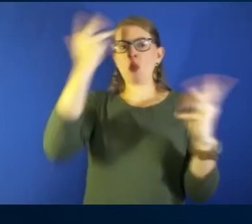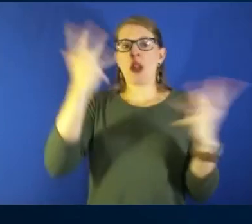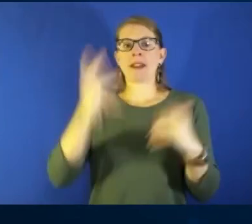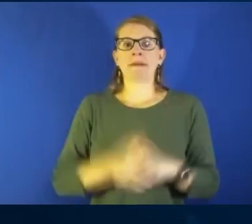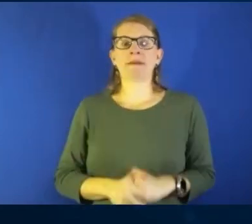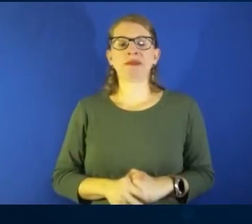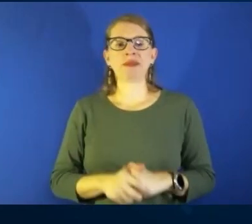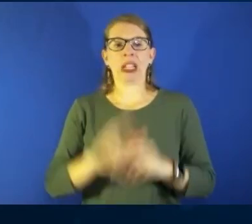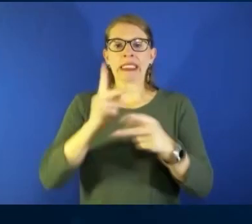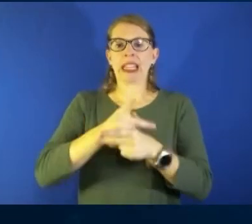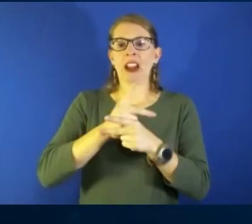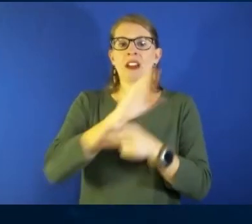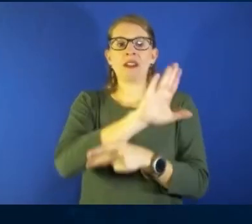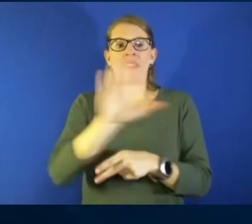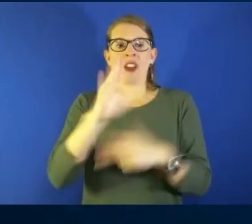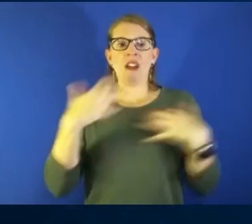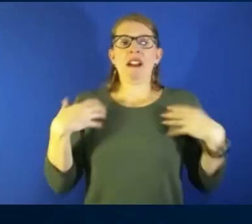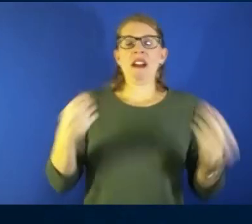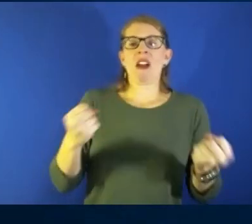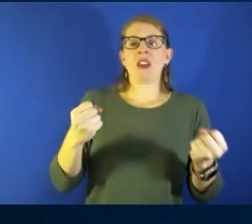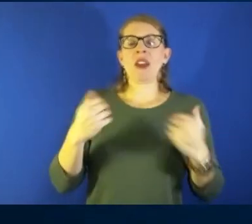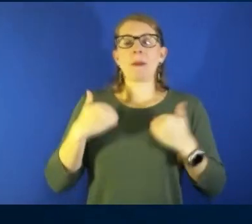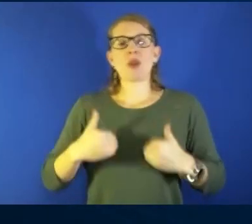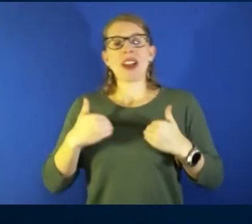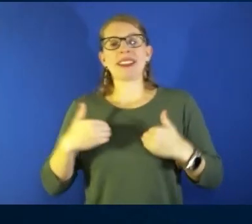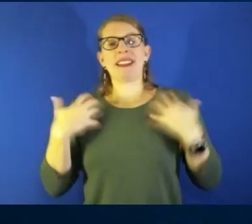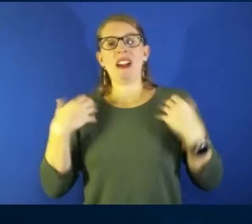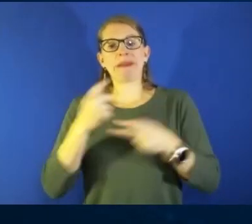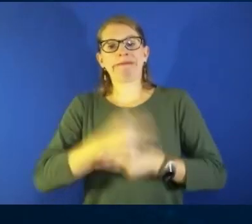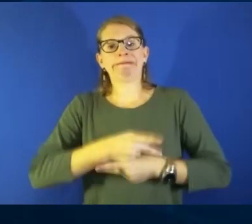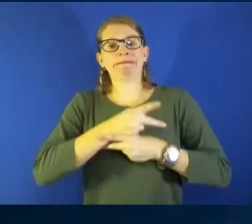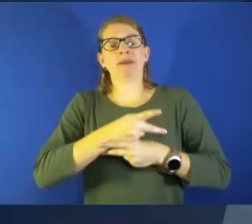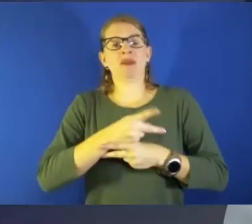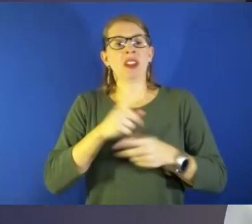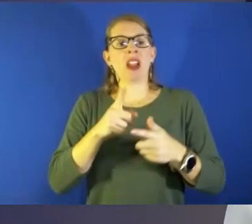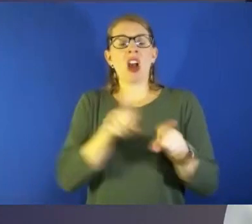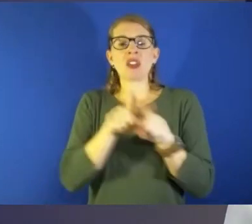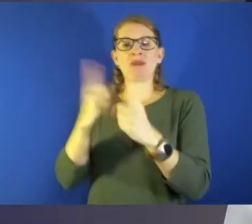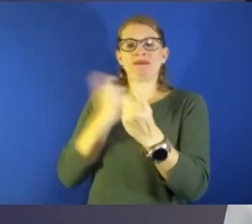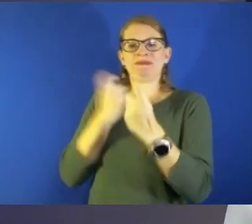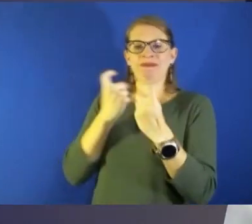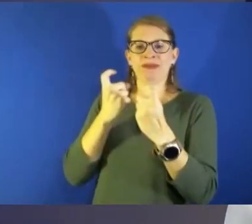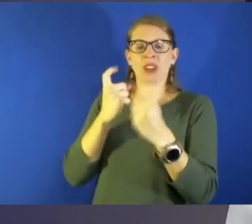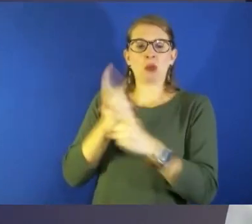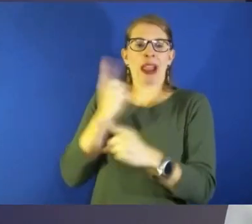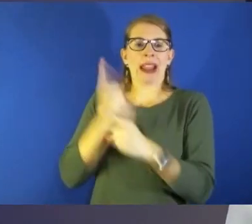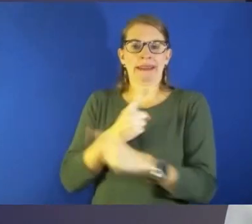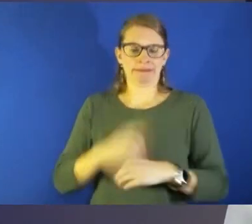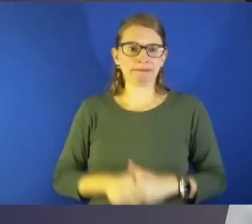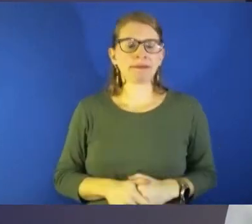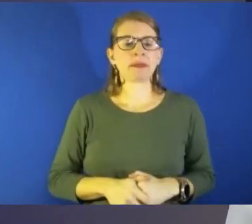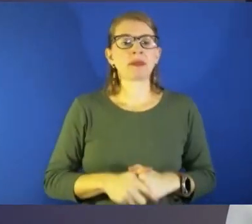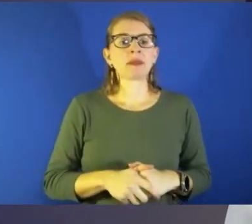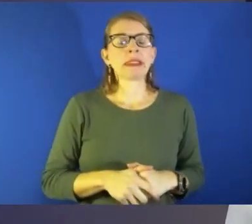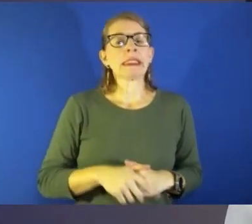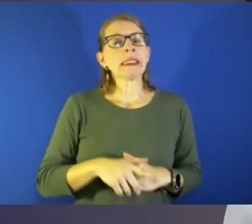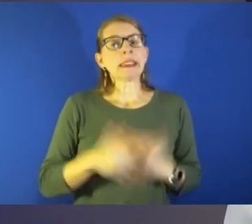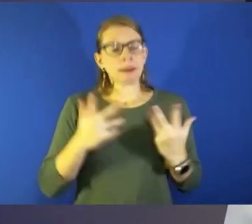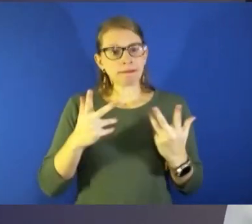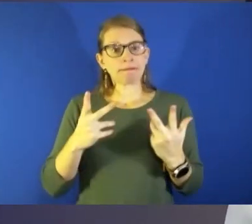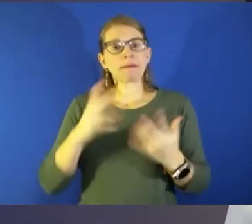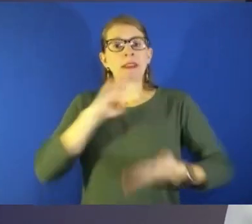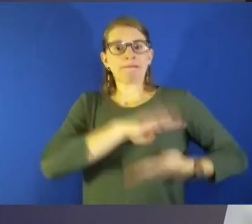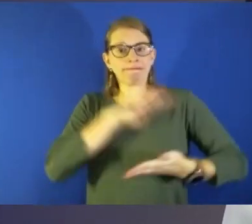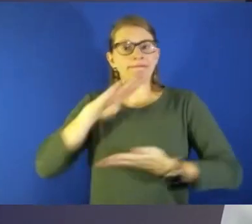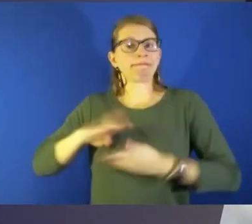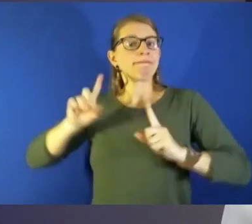care of their health, taking care of their breast health, and just asking those right questions? Yeah, I think mainly being diligent about getting screening exams,